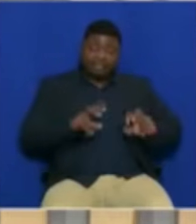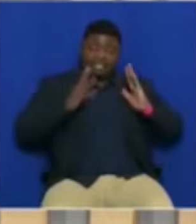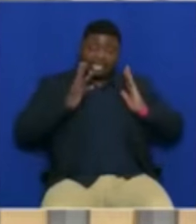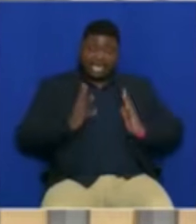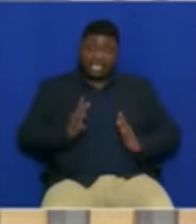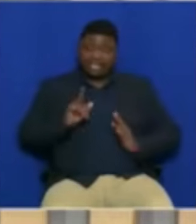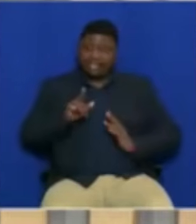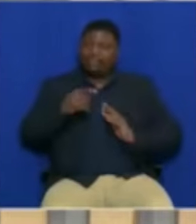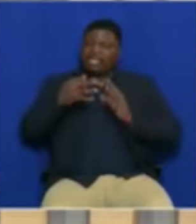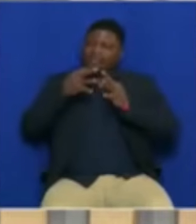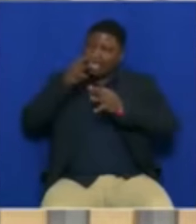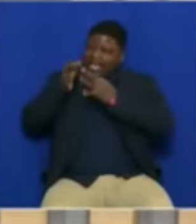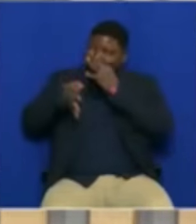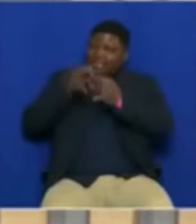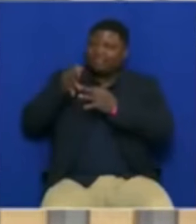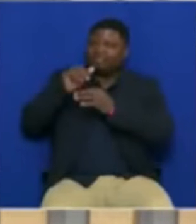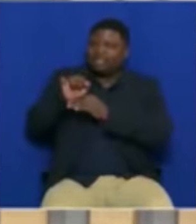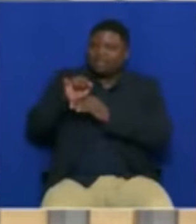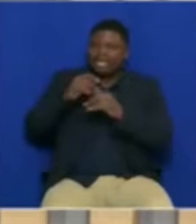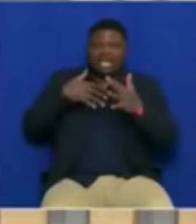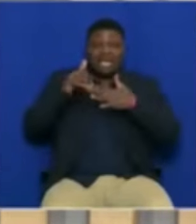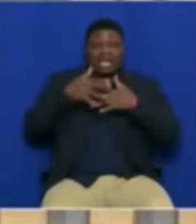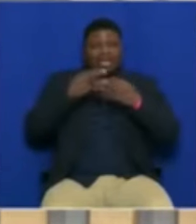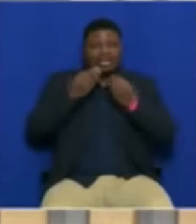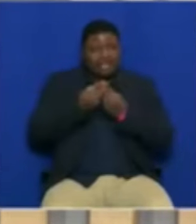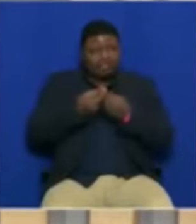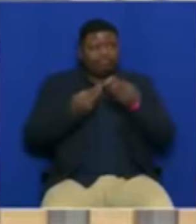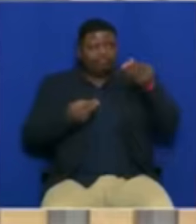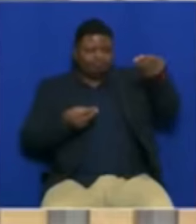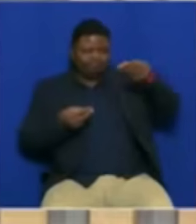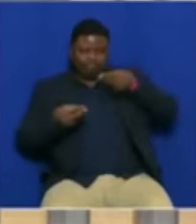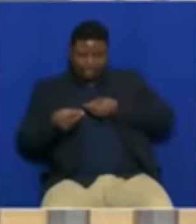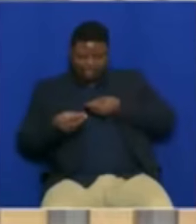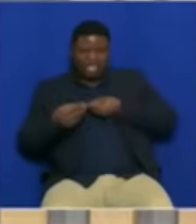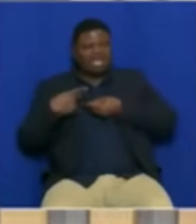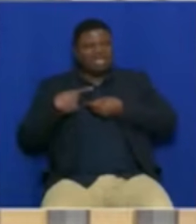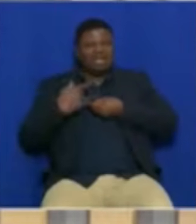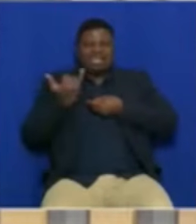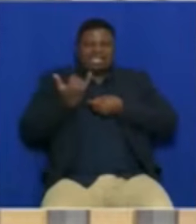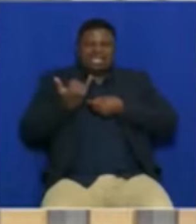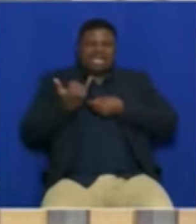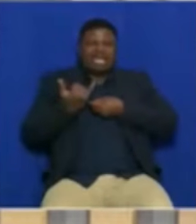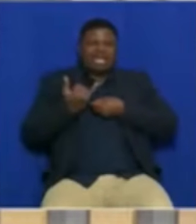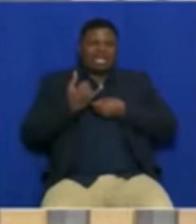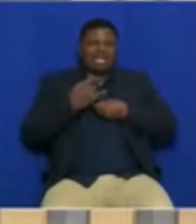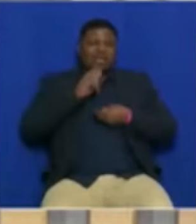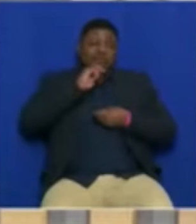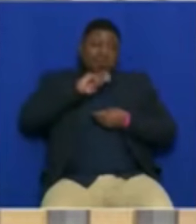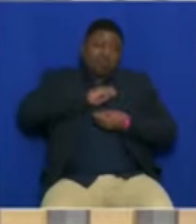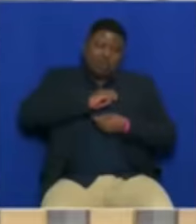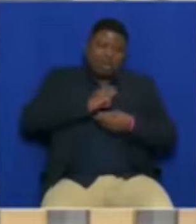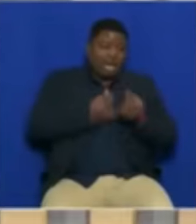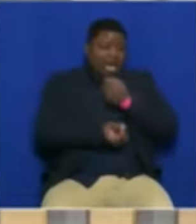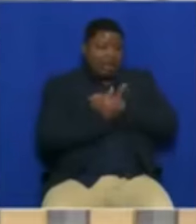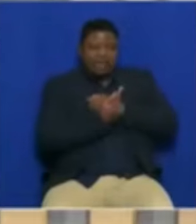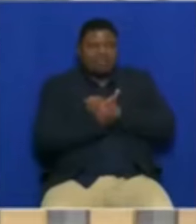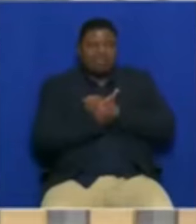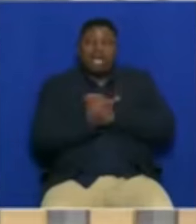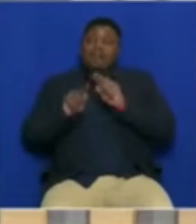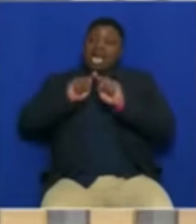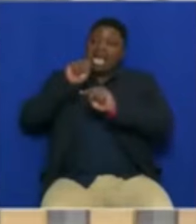something is given to us, it's an allegation. Sometimes the facts will be very, very minimum, but we have to